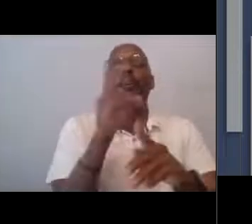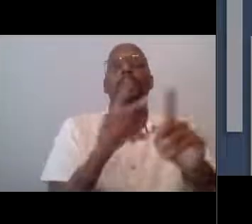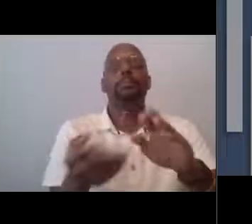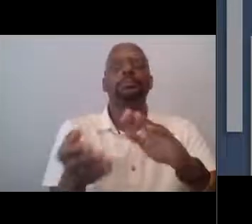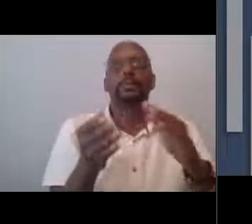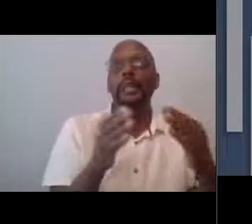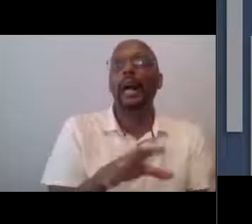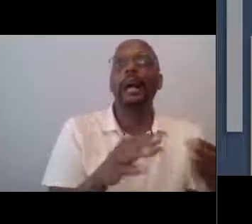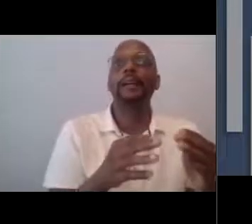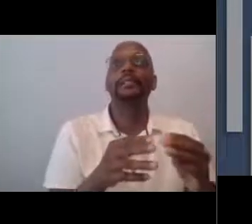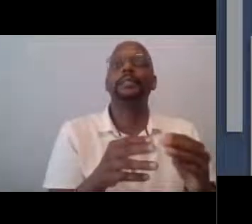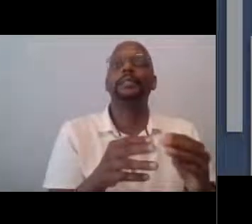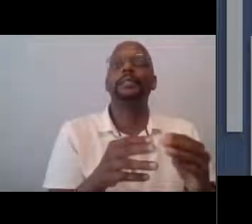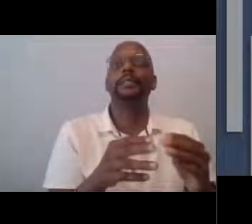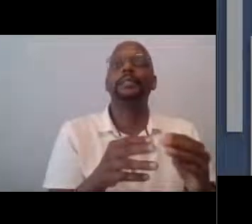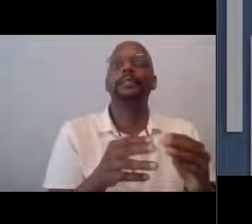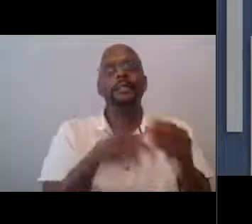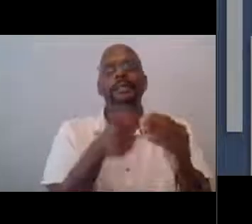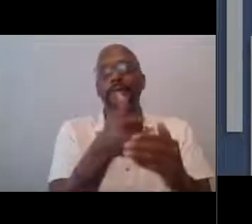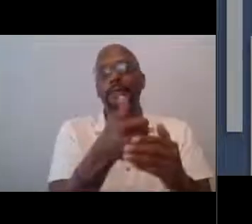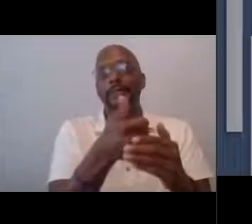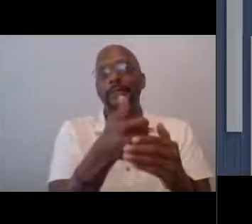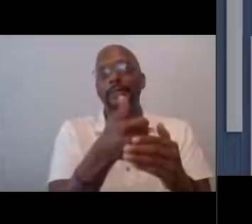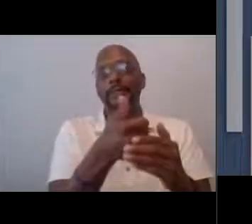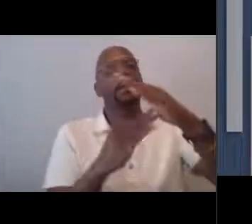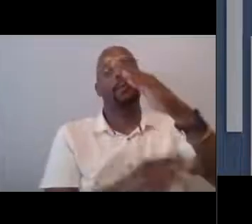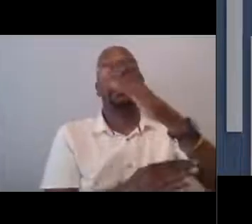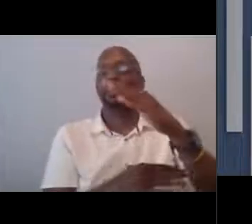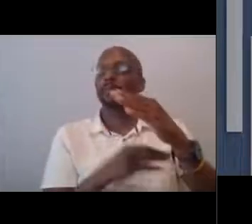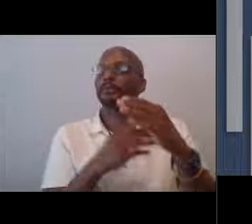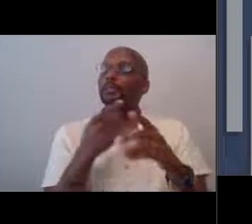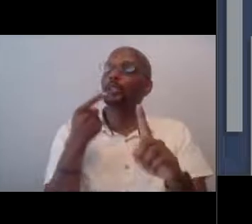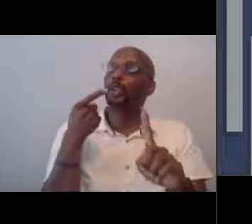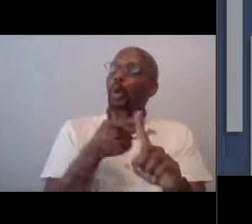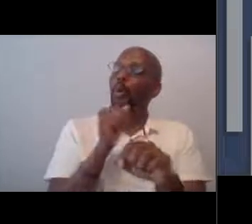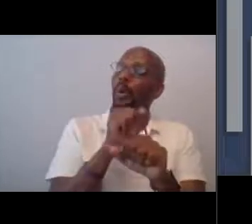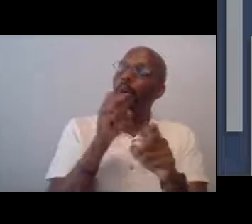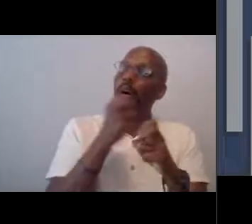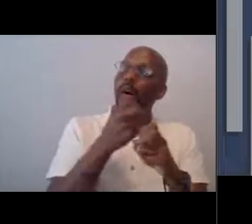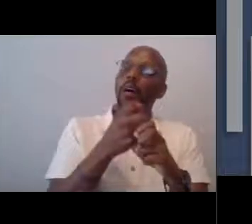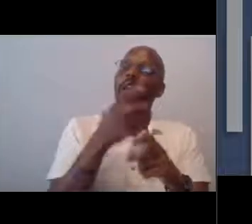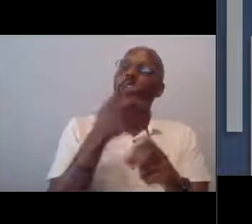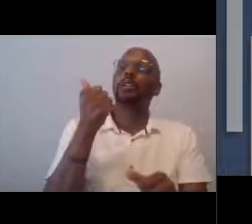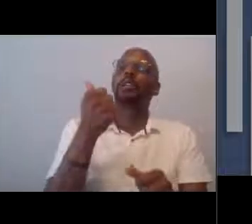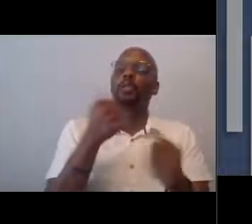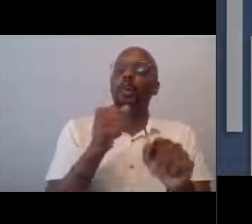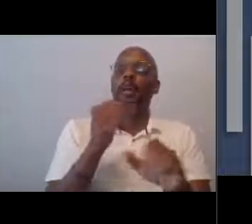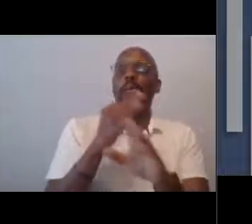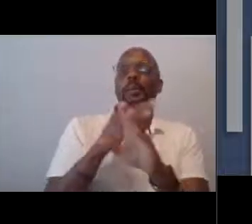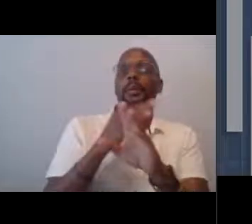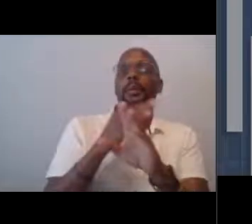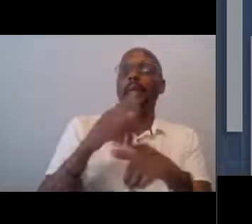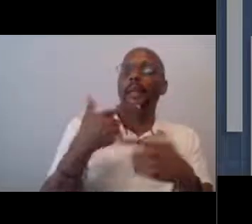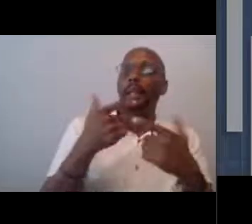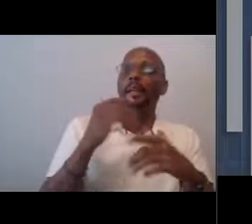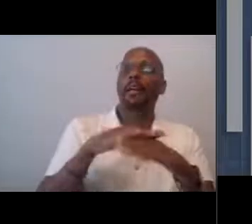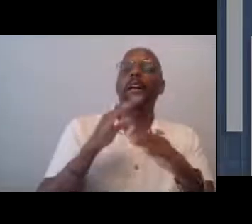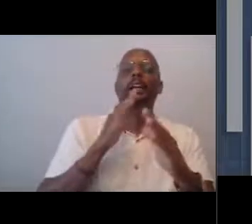if we can work a little bit harder in trying to protect lives on our highways and